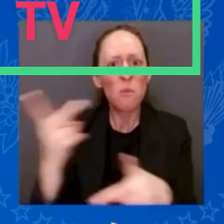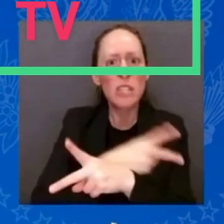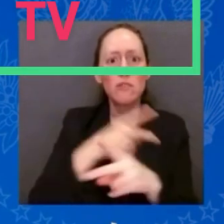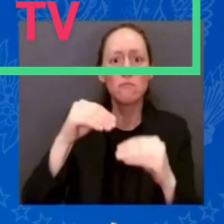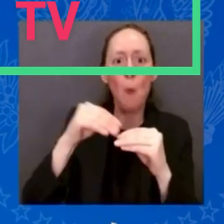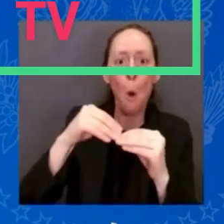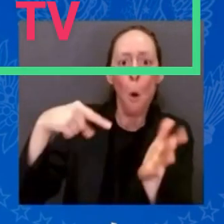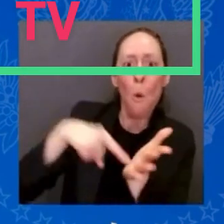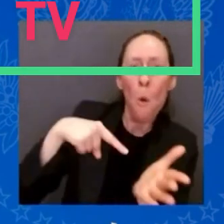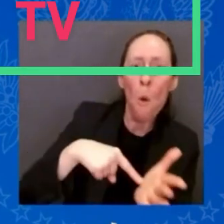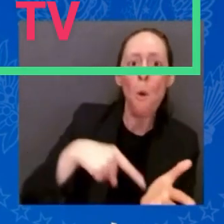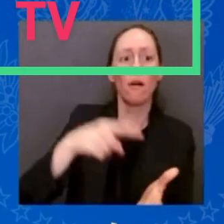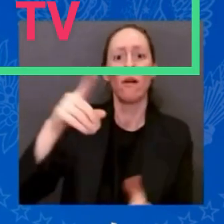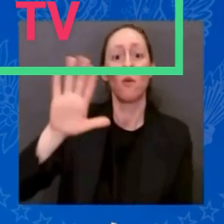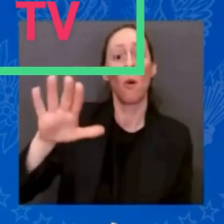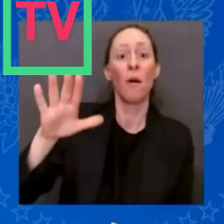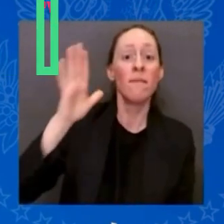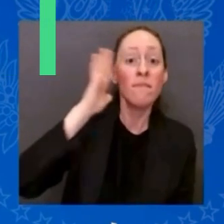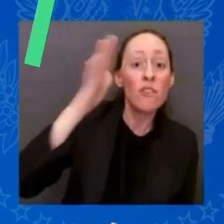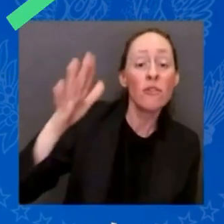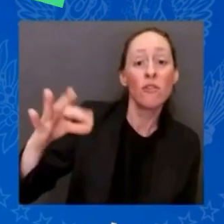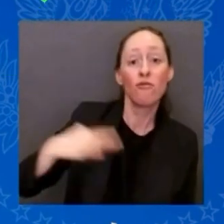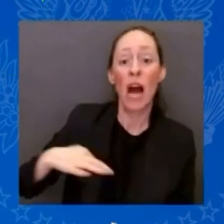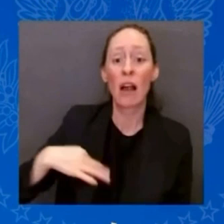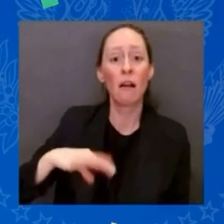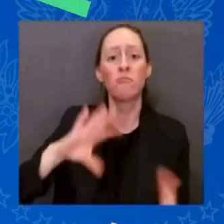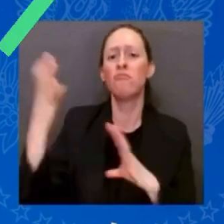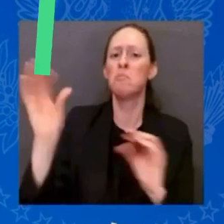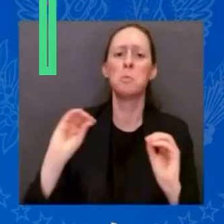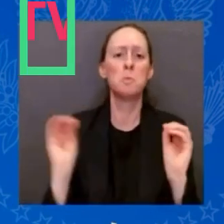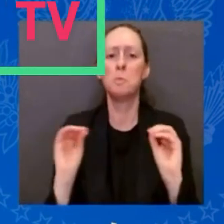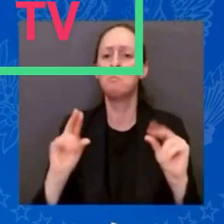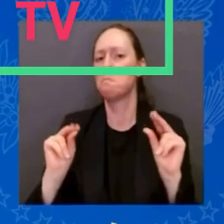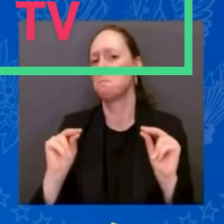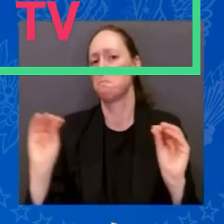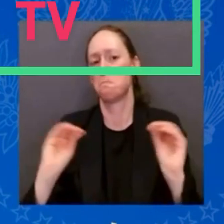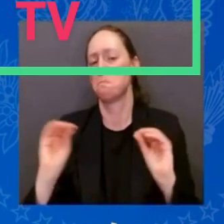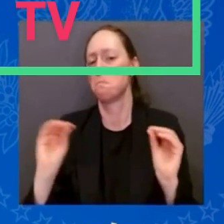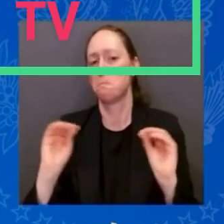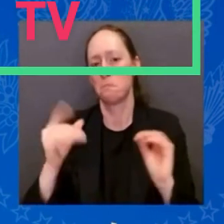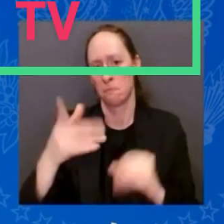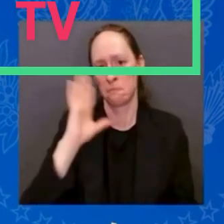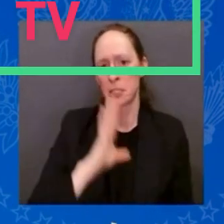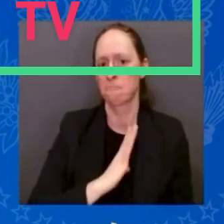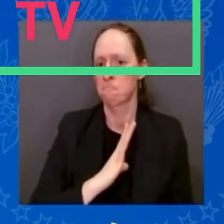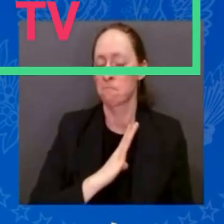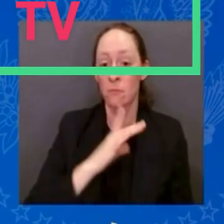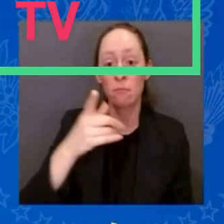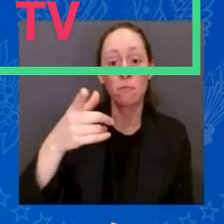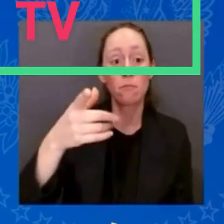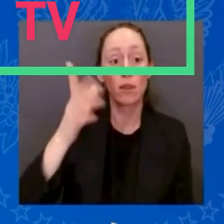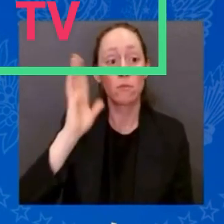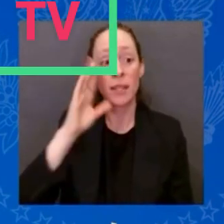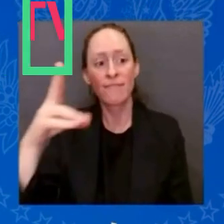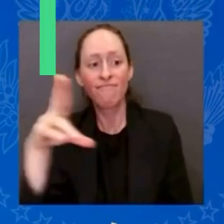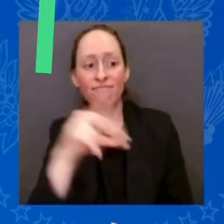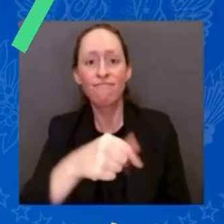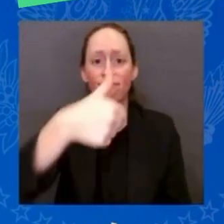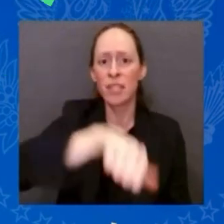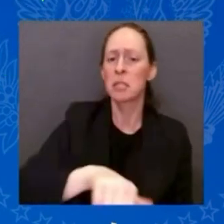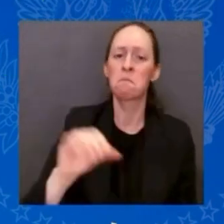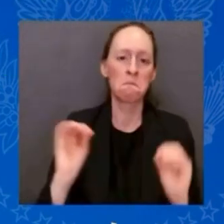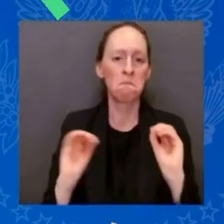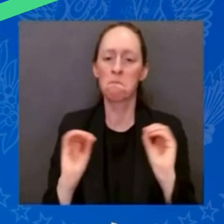come. Because the Department of Education won't refer borrowers. And the reason why that will work, they won't refer borrowers who miss